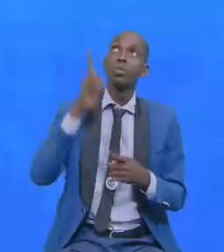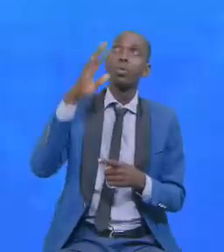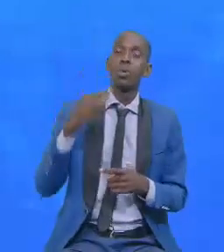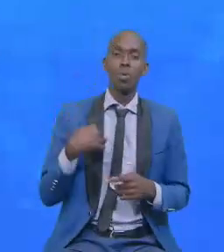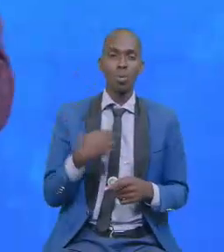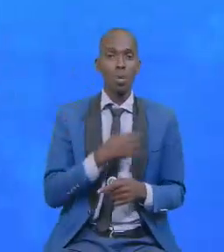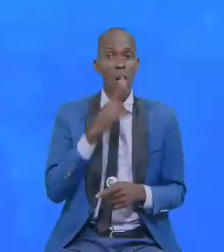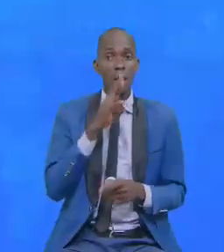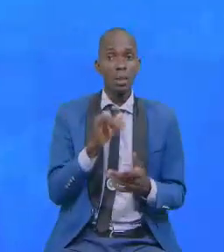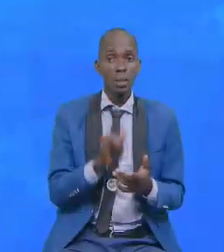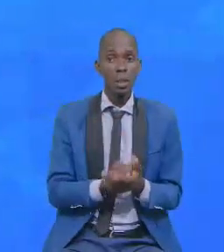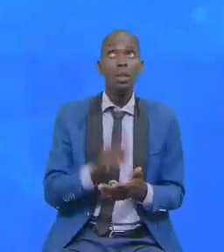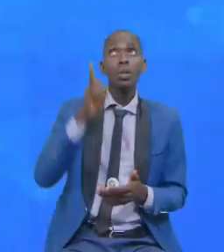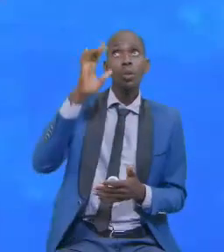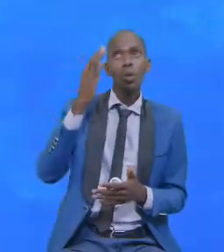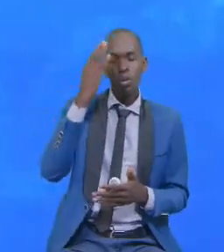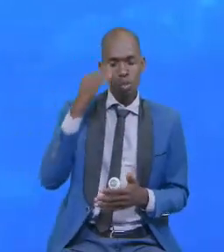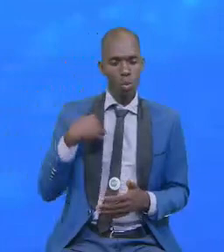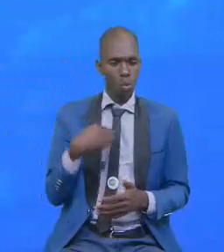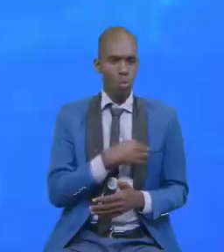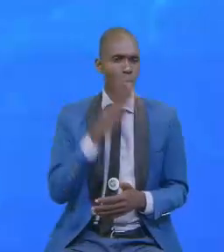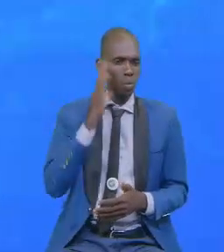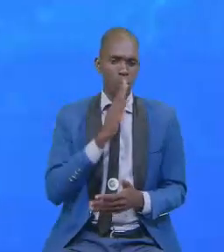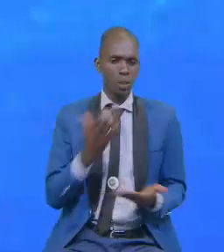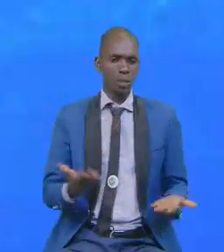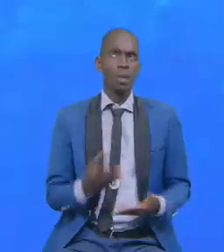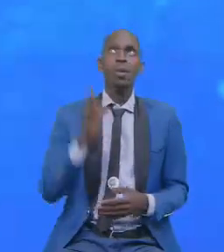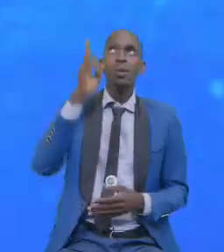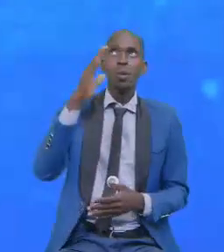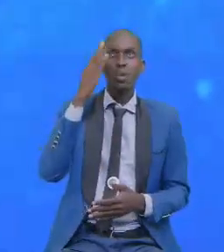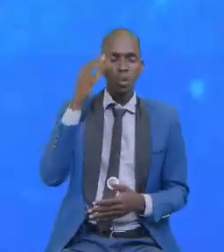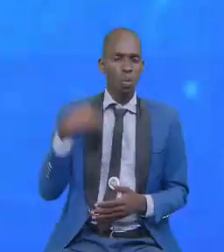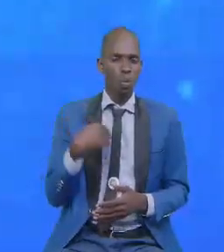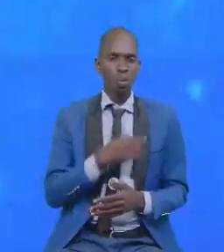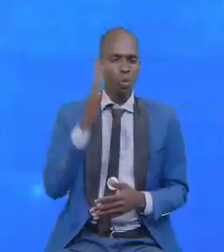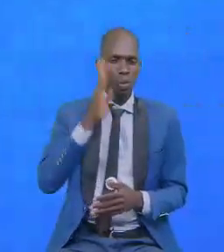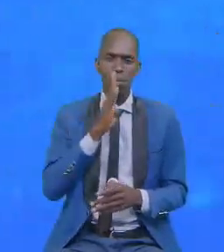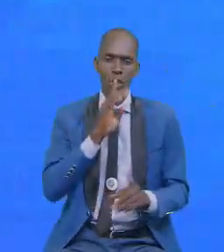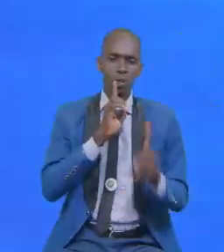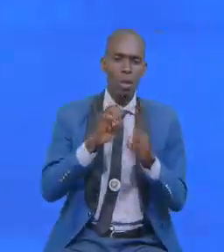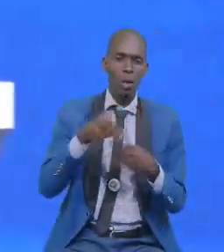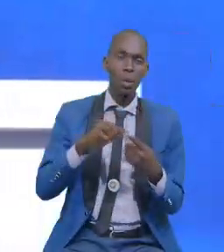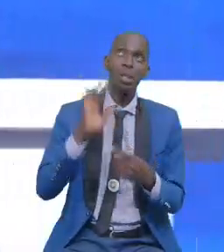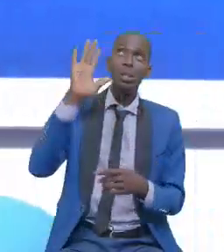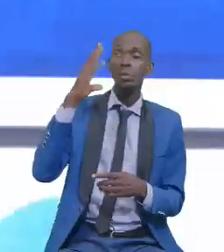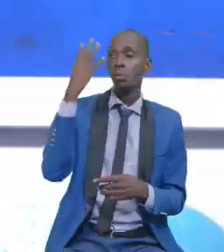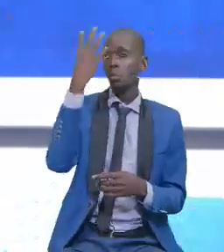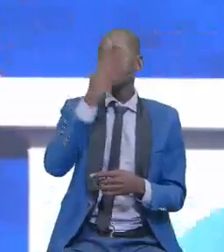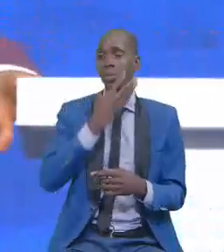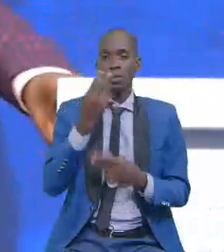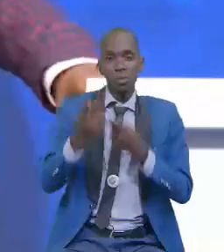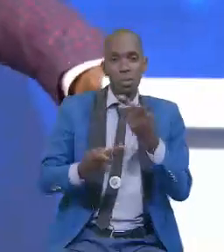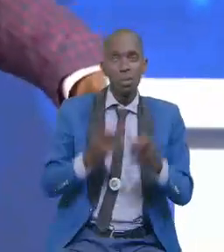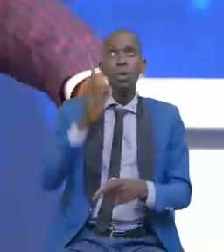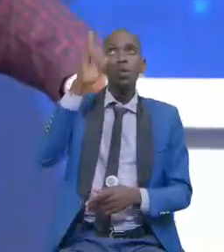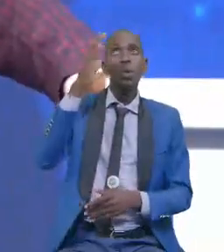God knows we'll be here. God knows we'll be talking about his glorious visitation. God knows we'll be talking